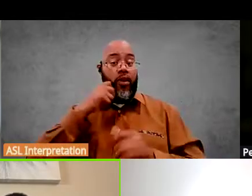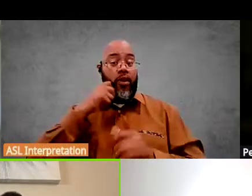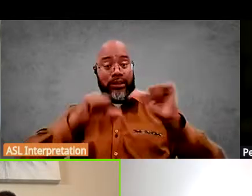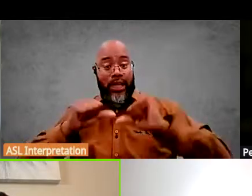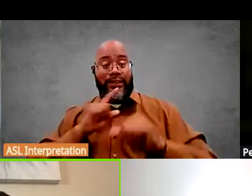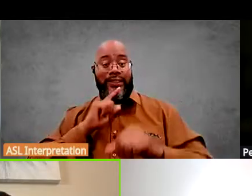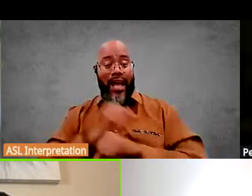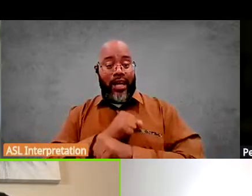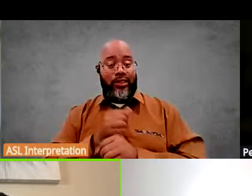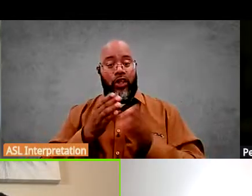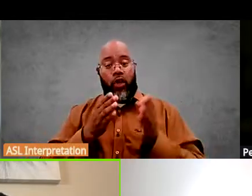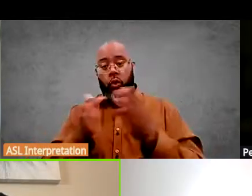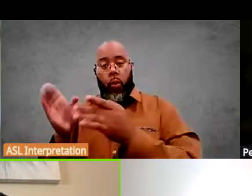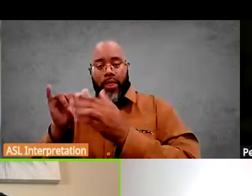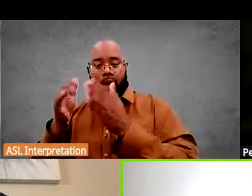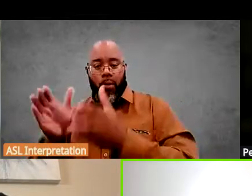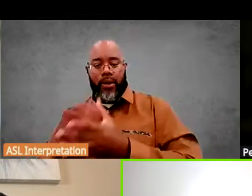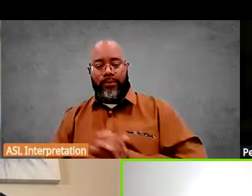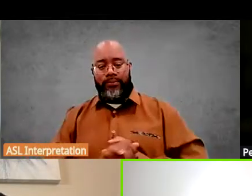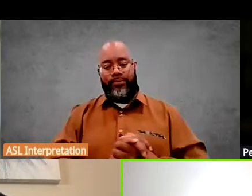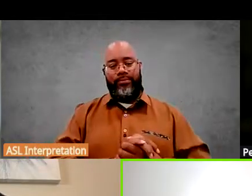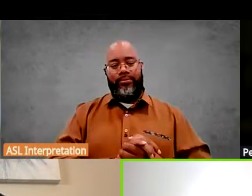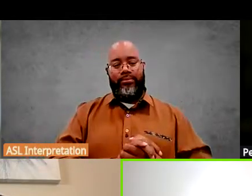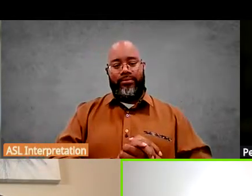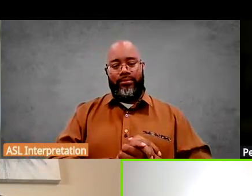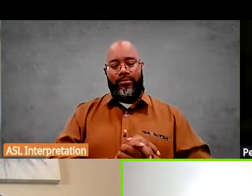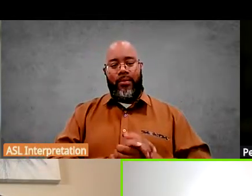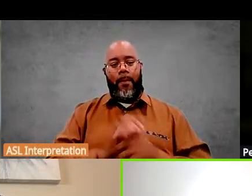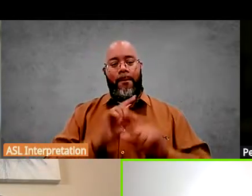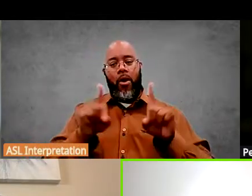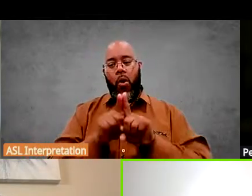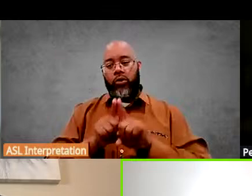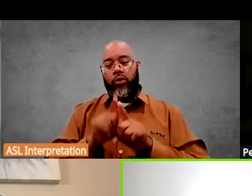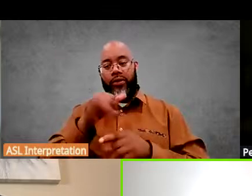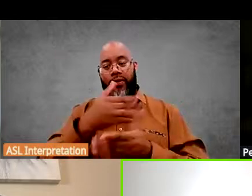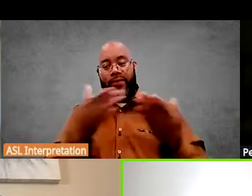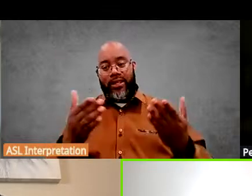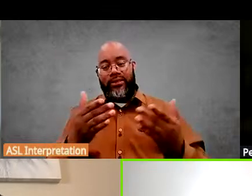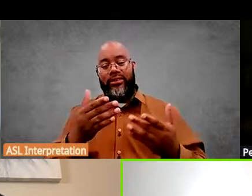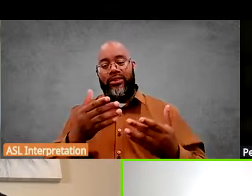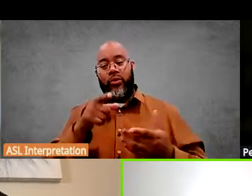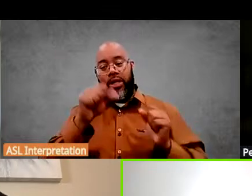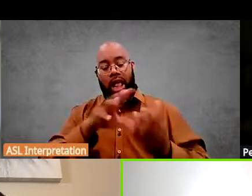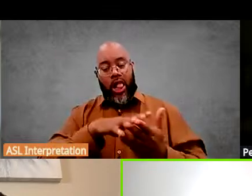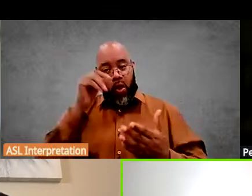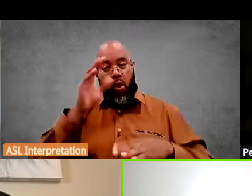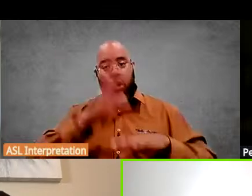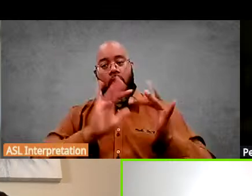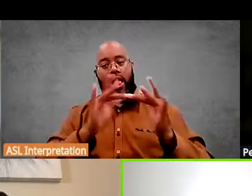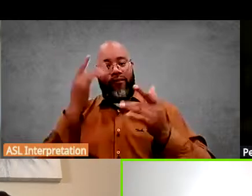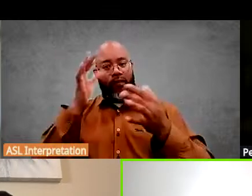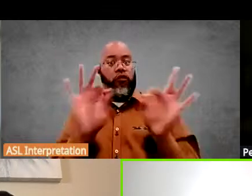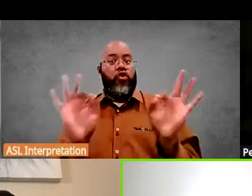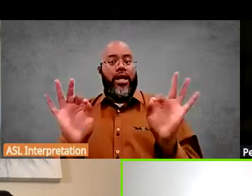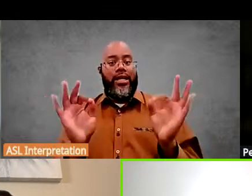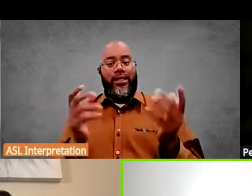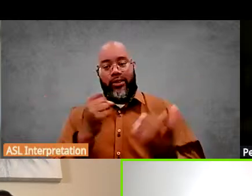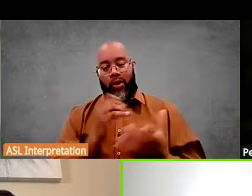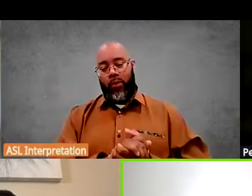actually heading in that direction. But then also those things are things you can learn online for free.